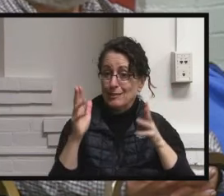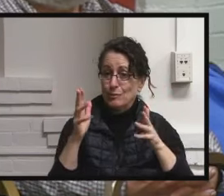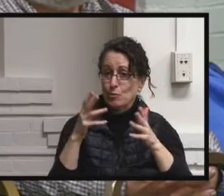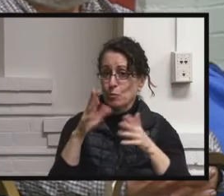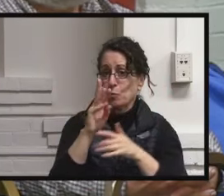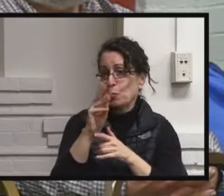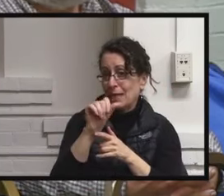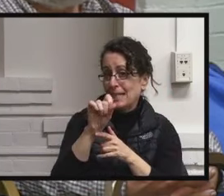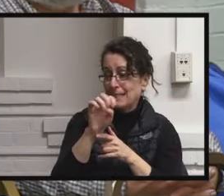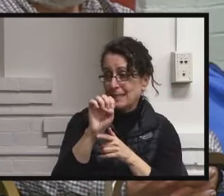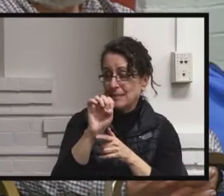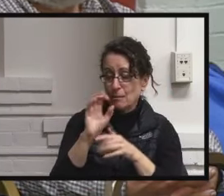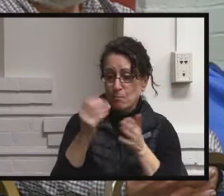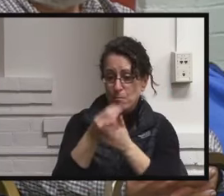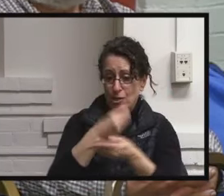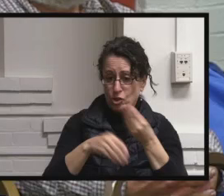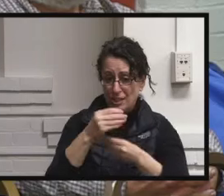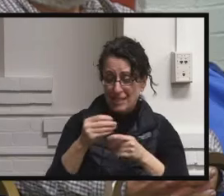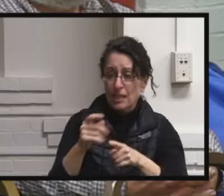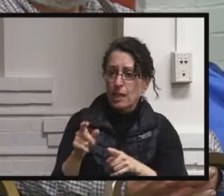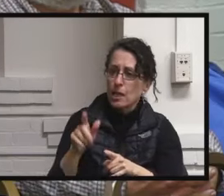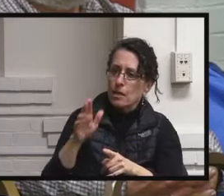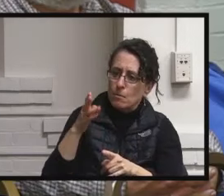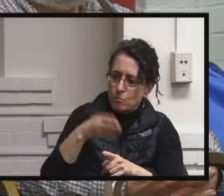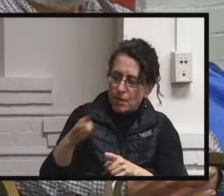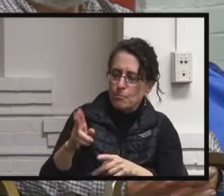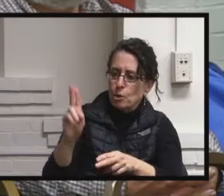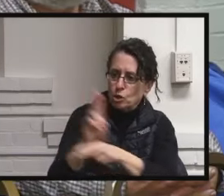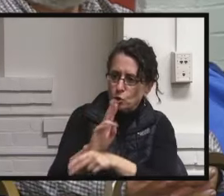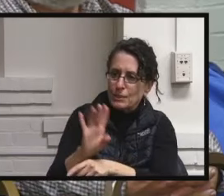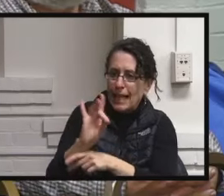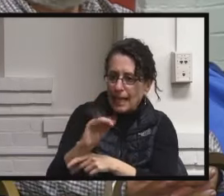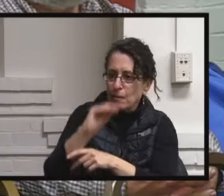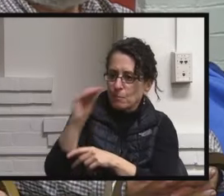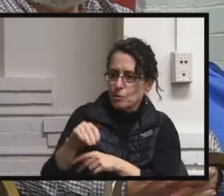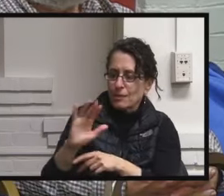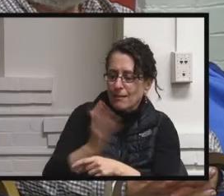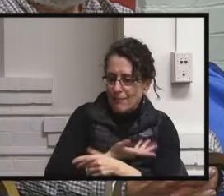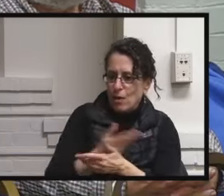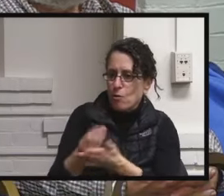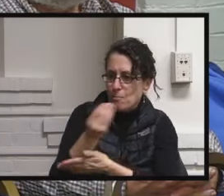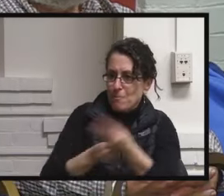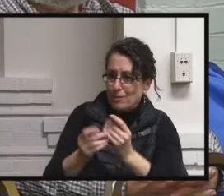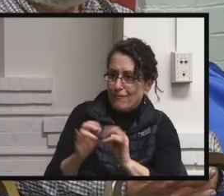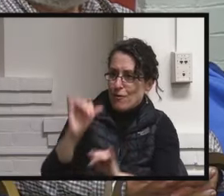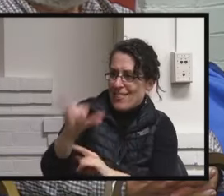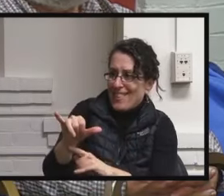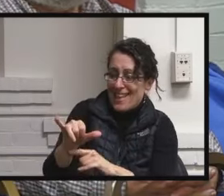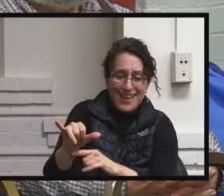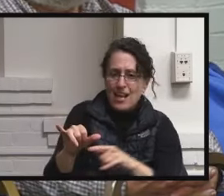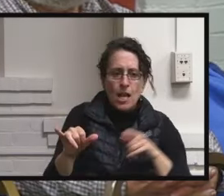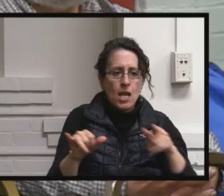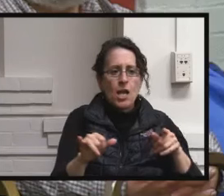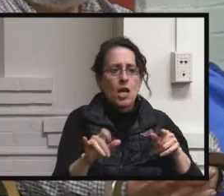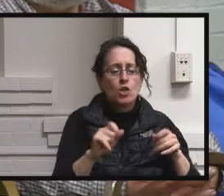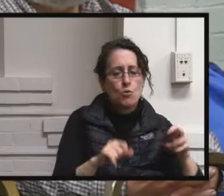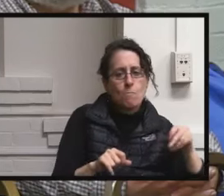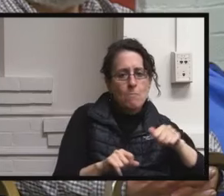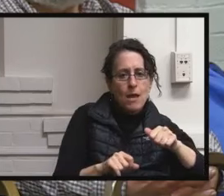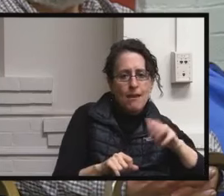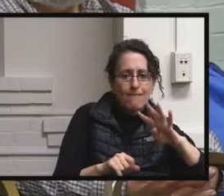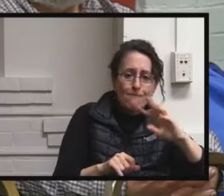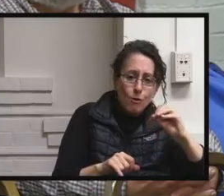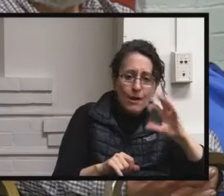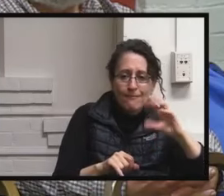Brattleboro residents are using 80% of our hazardous waste day budget, but your town's only paying 40% or 60%. We don't do that at the Solid